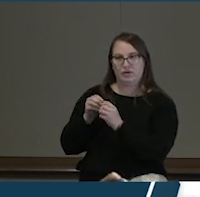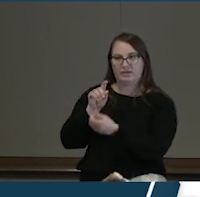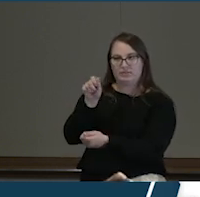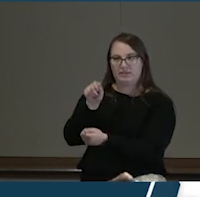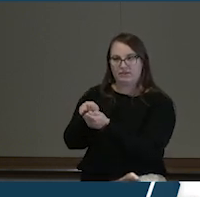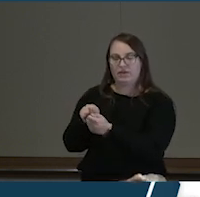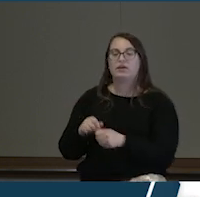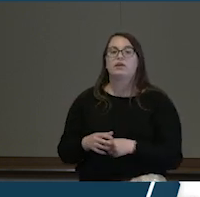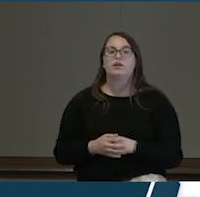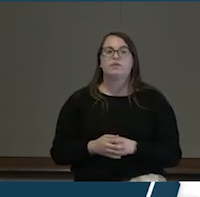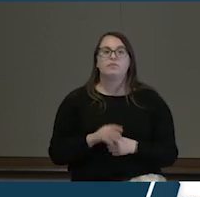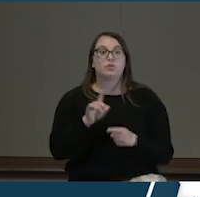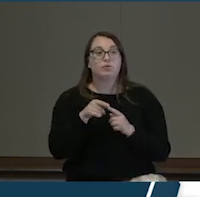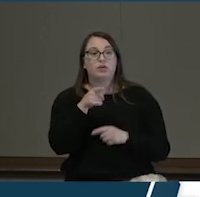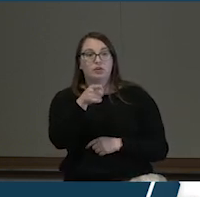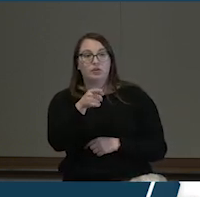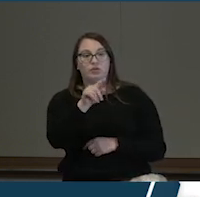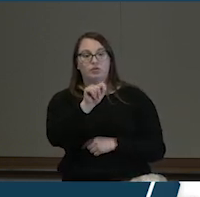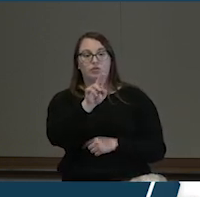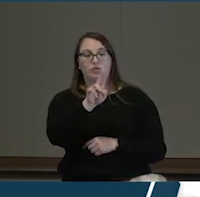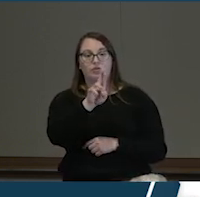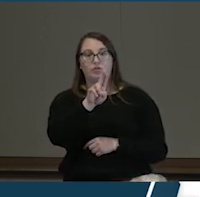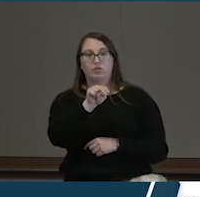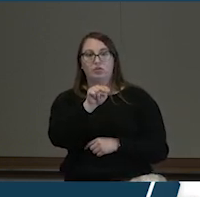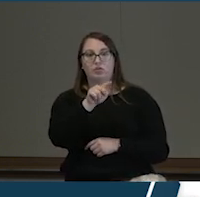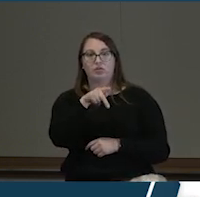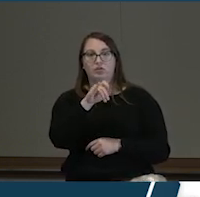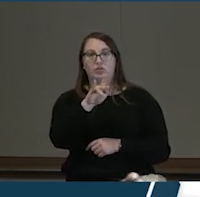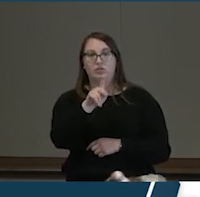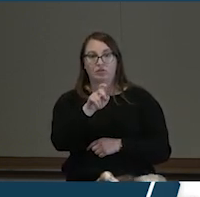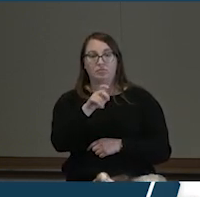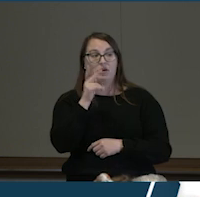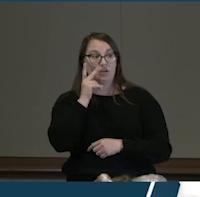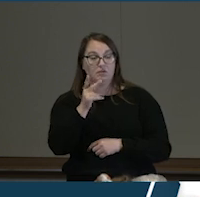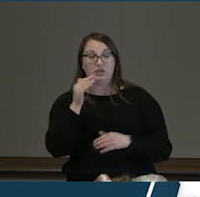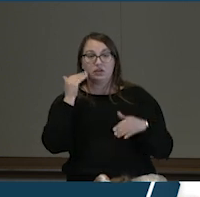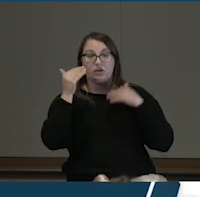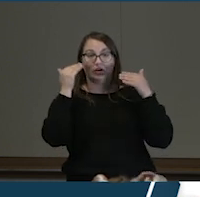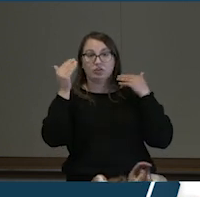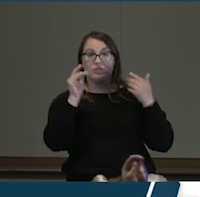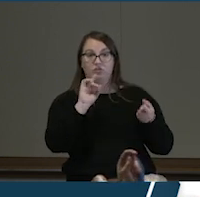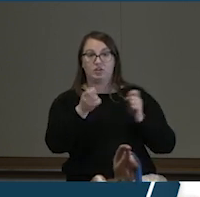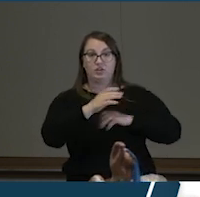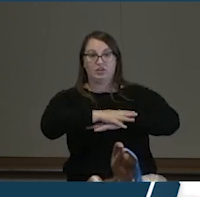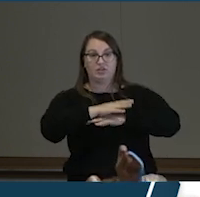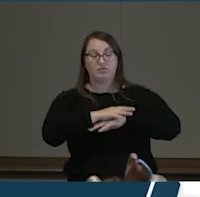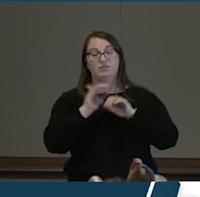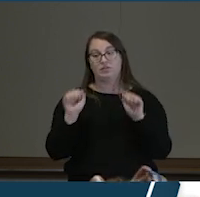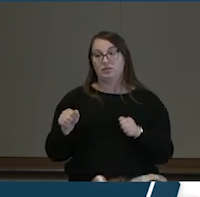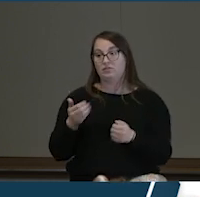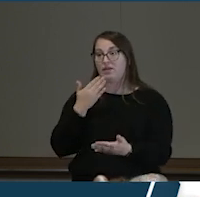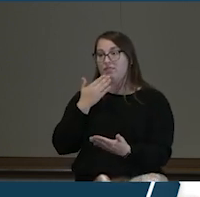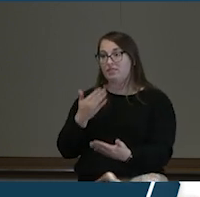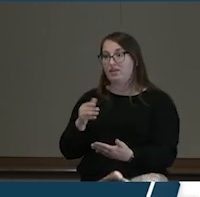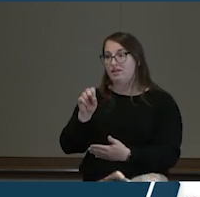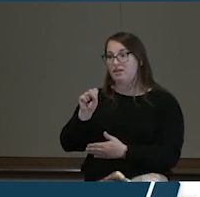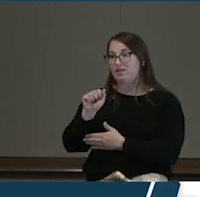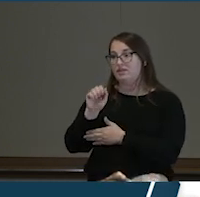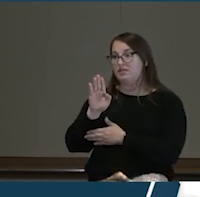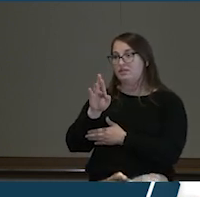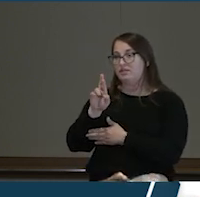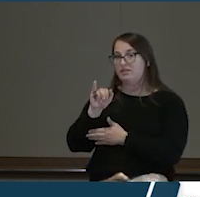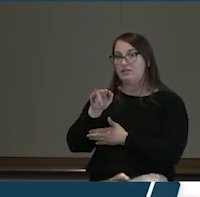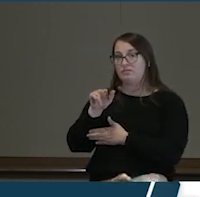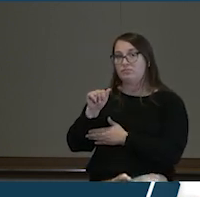you're on the turnpike and you're in a restroom and you see an adult changing table, you can thank Sabrina Kimball, because she was